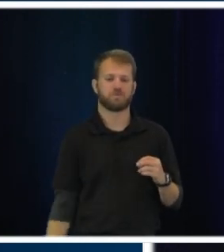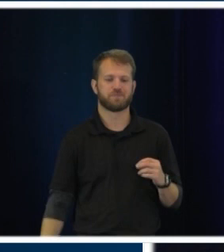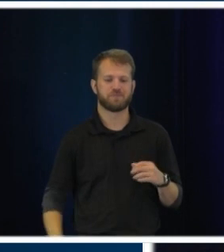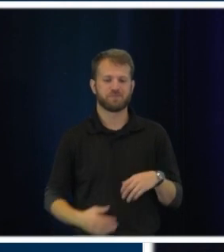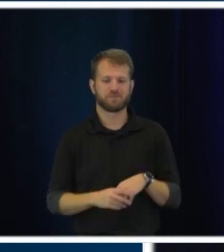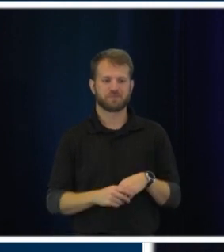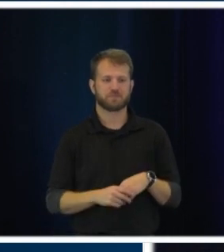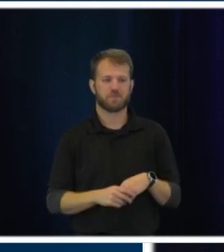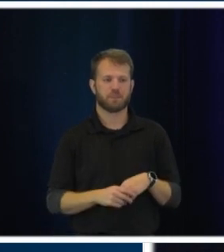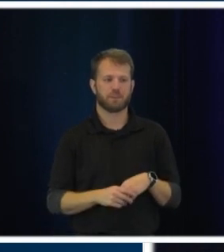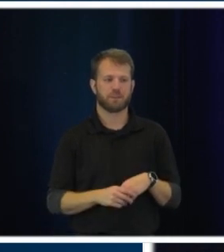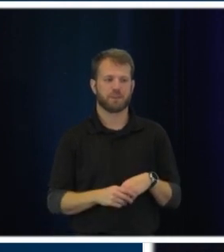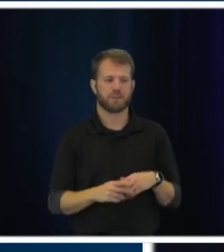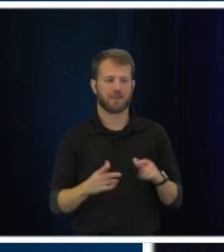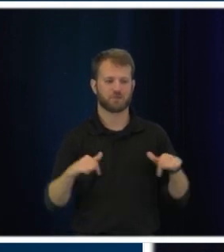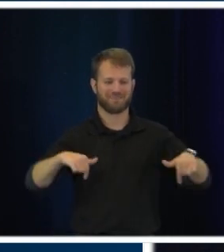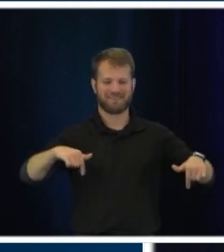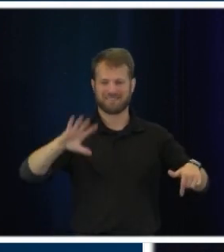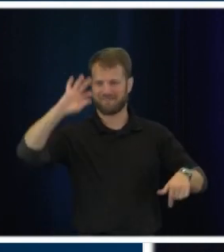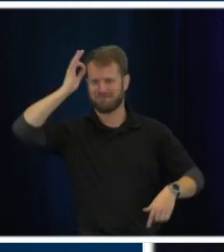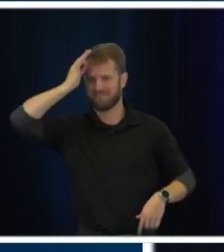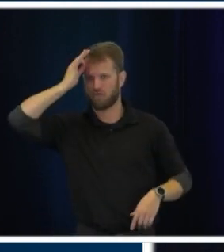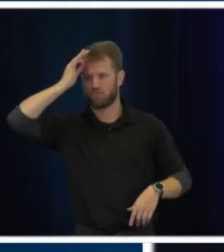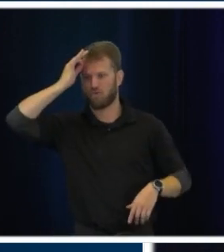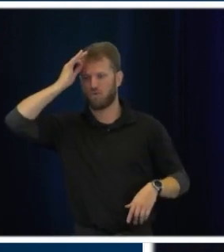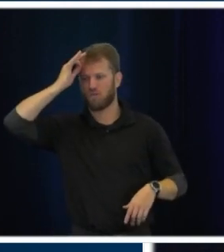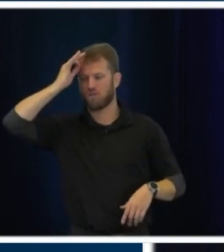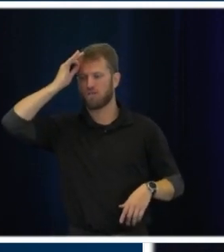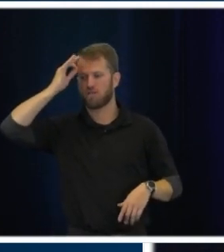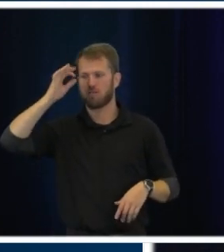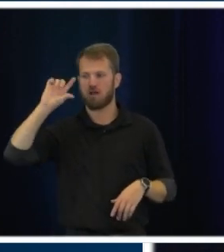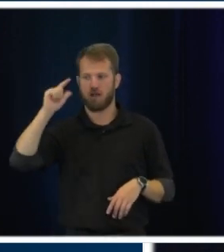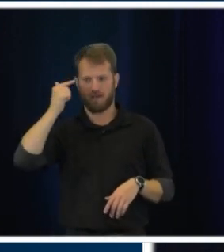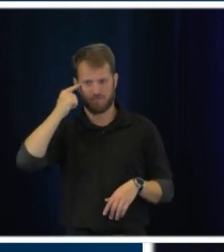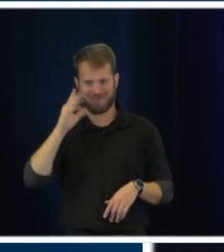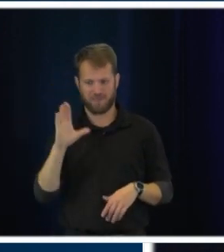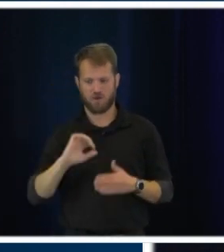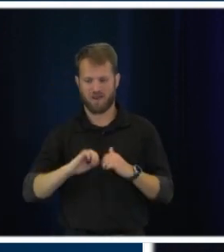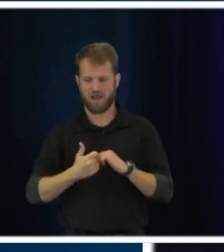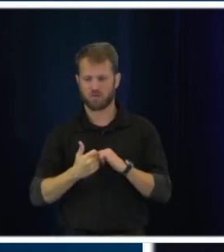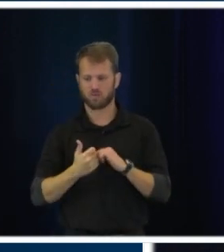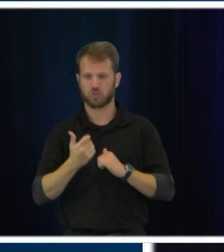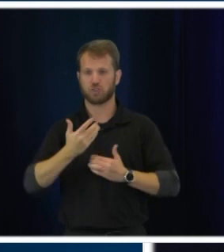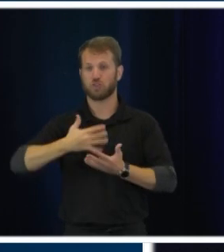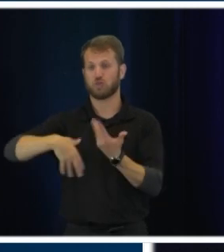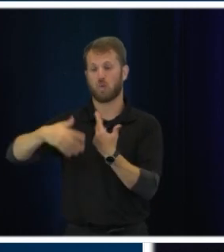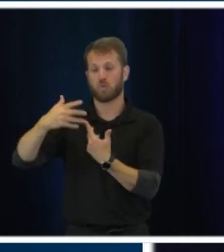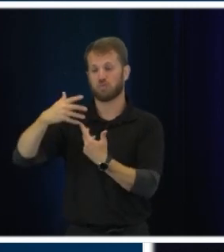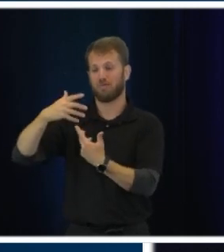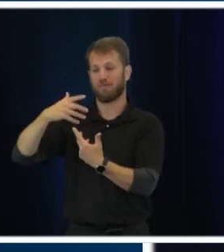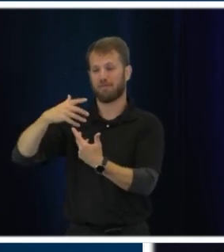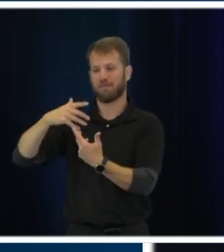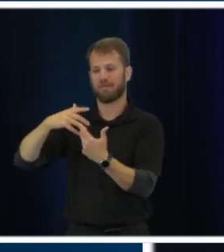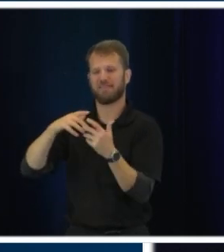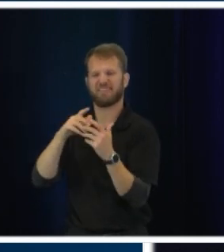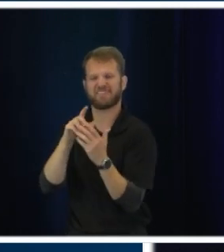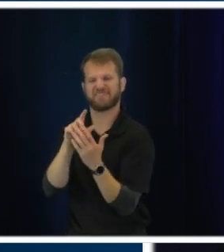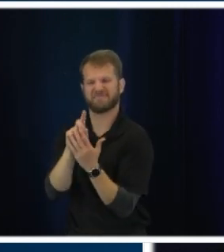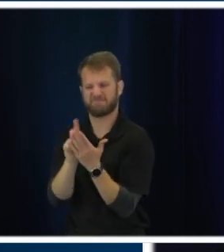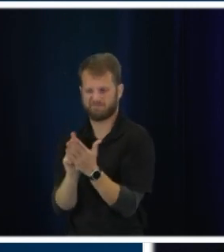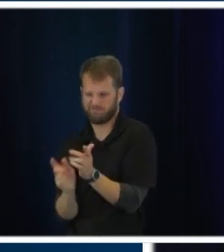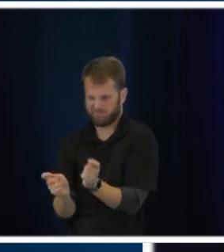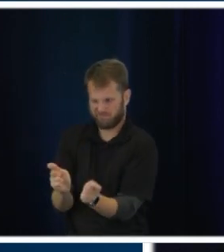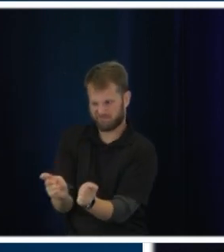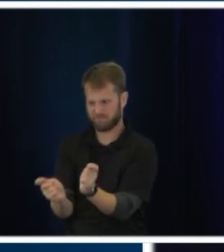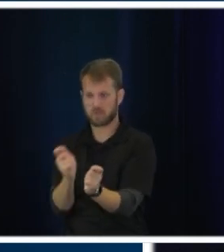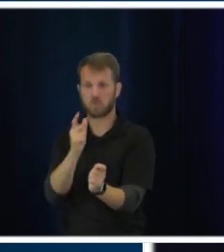really the federal government's way of socially engineering who lived in what neighborhoods and